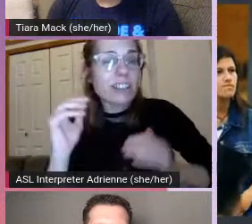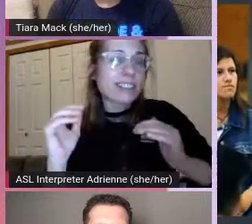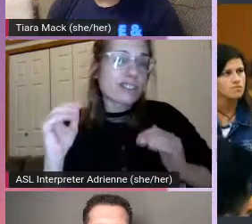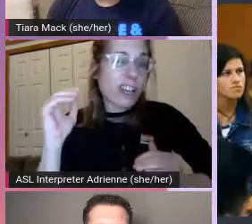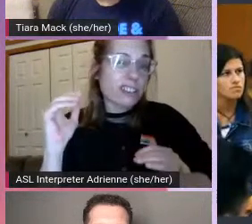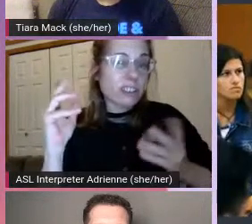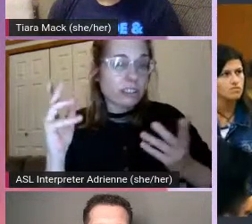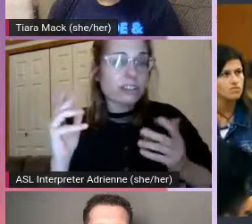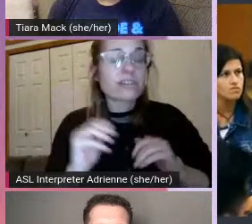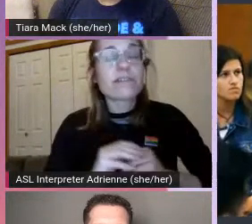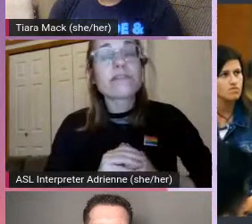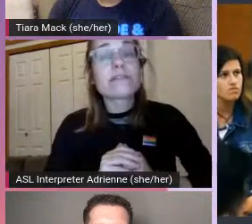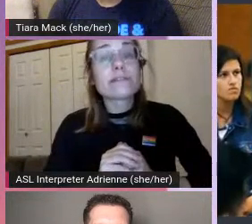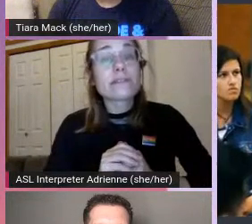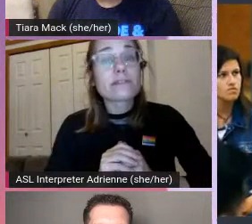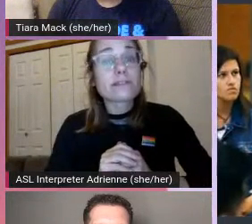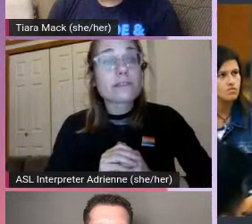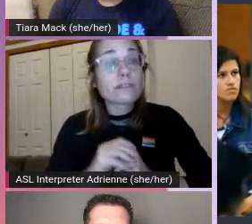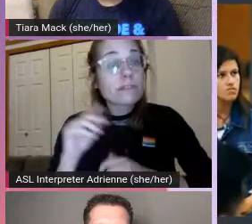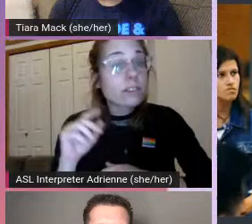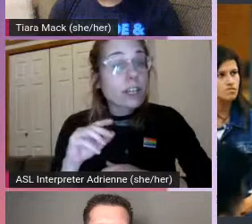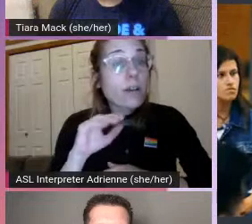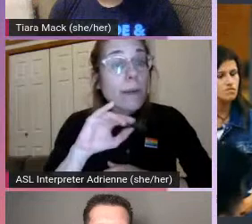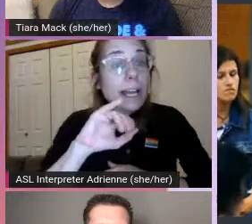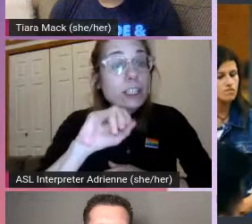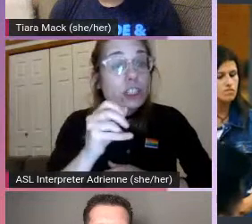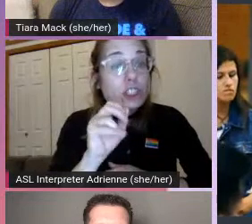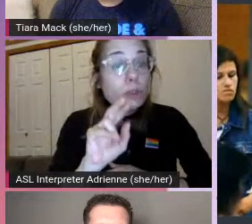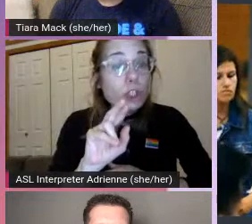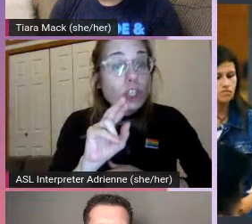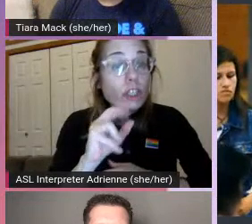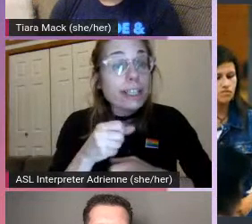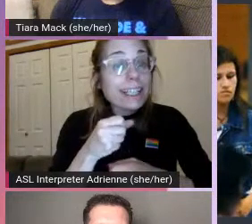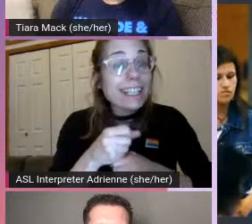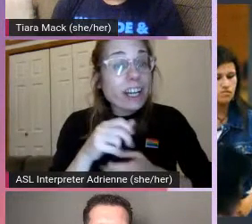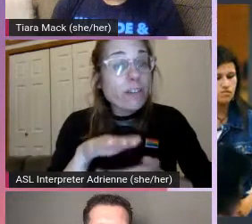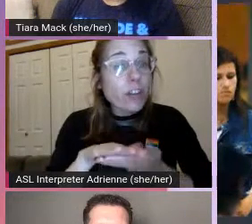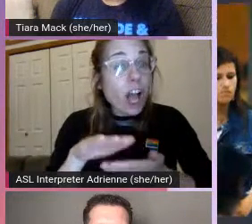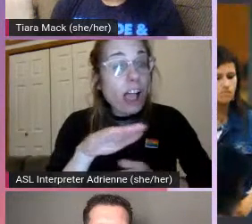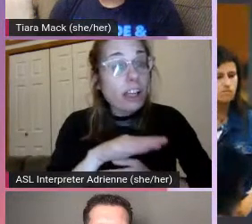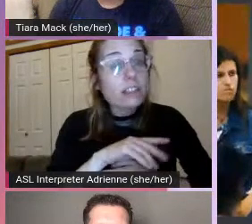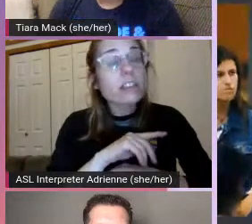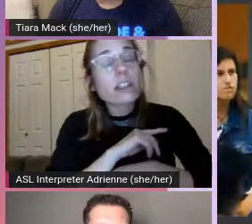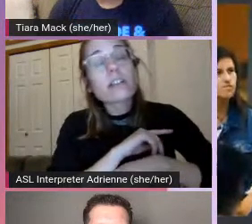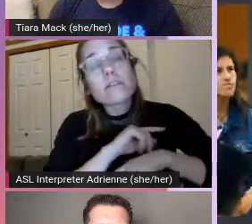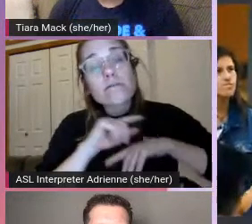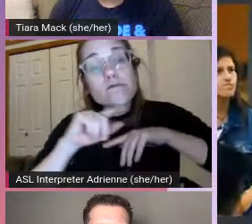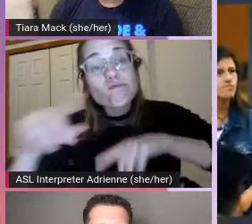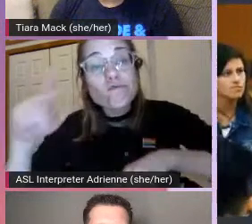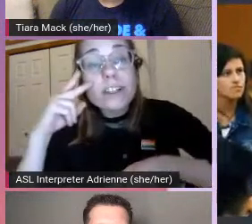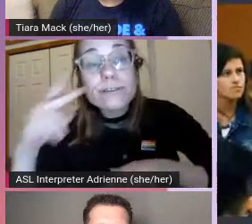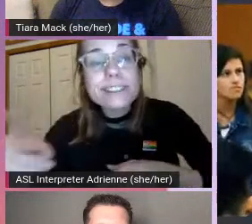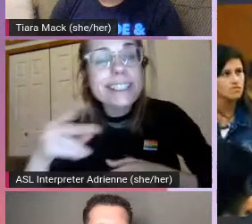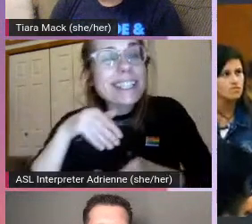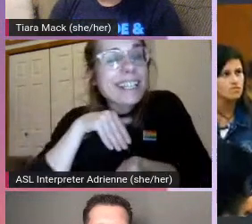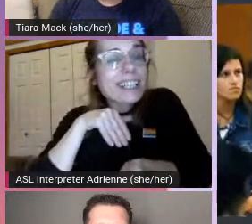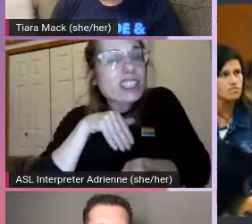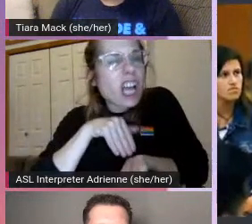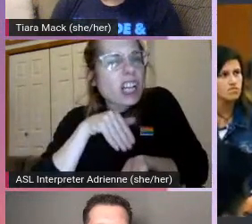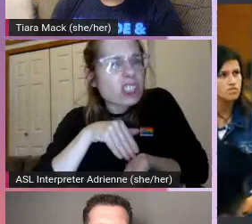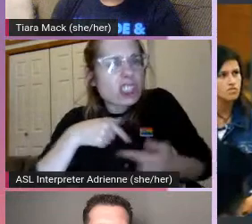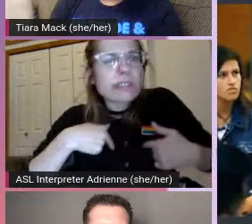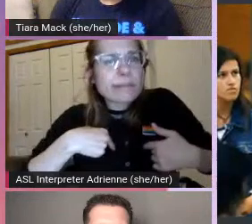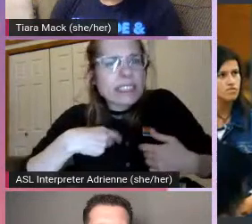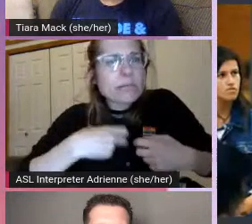year of college, I was having some really bad experiences with my menstrual cycle. It was the first time in my adult life that I ever had